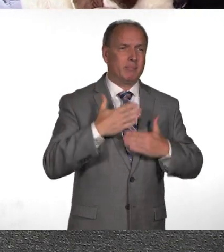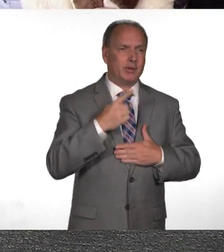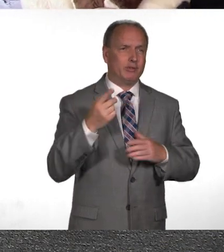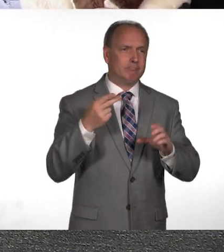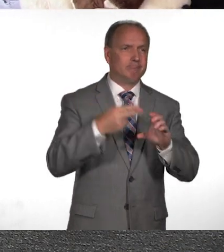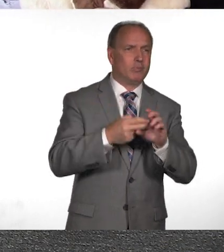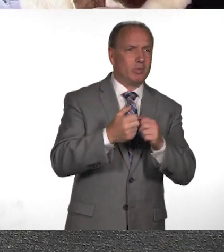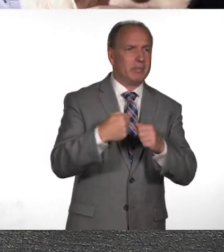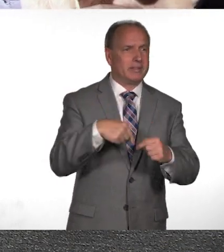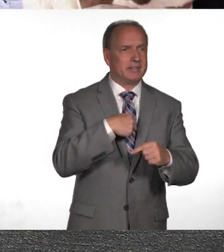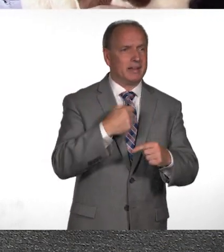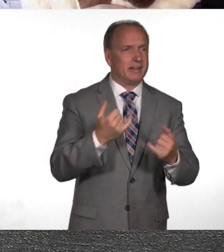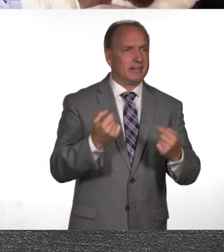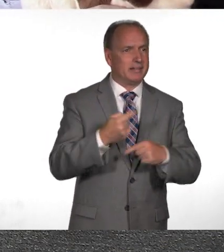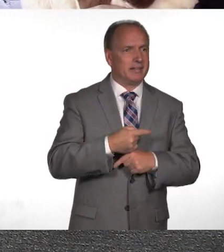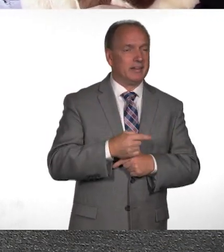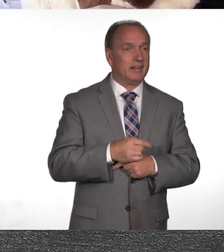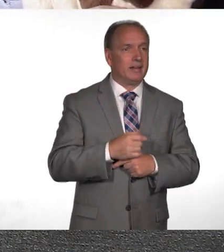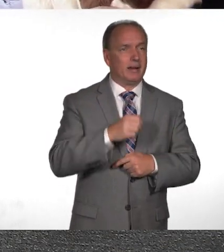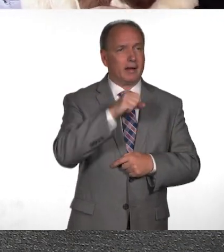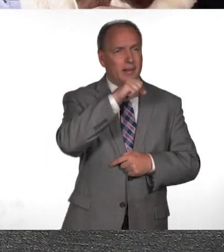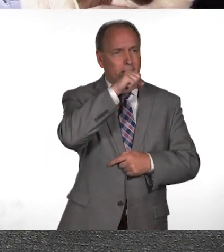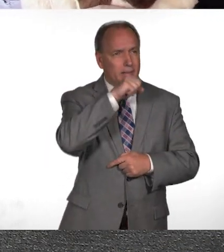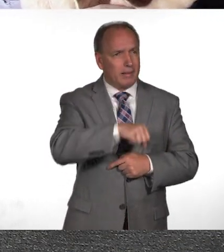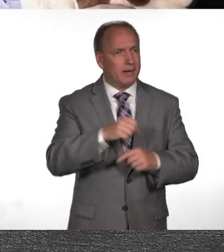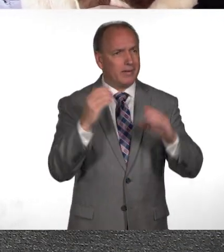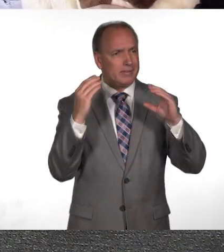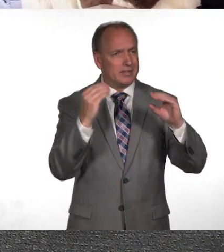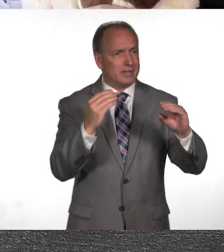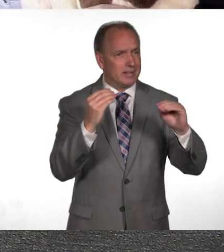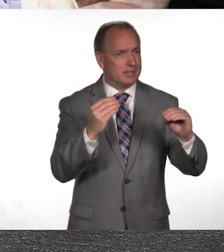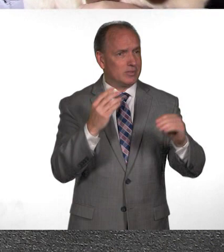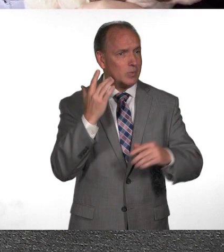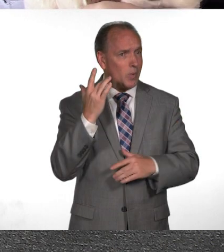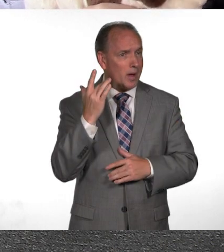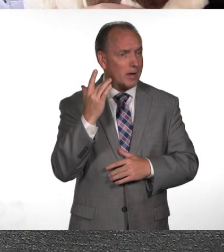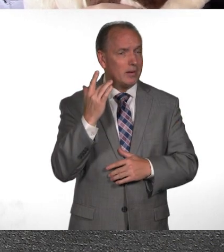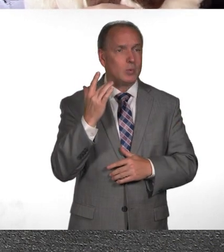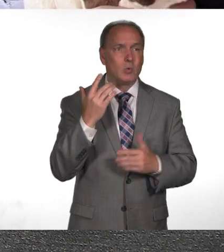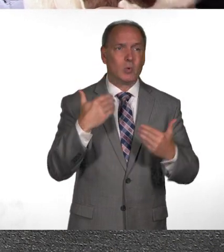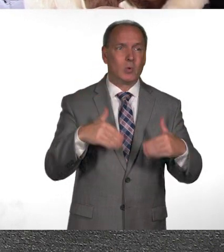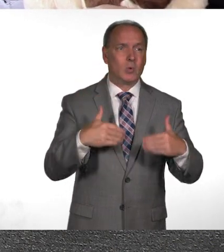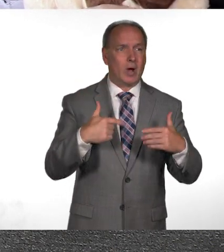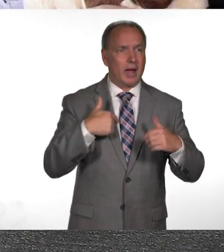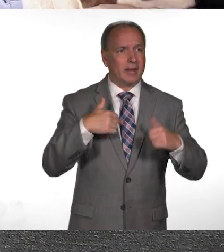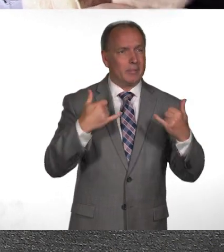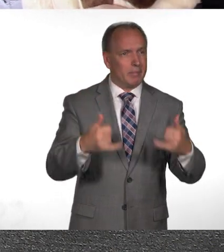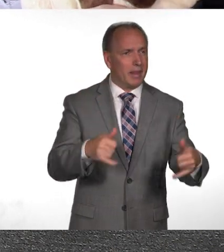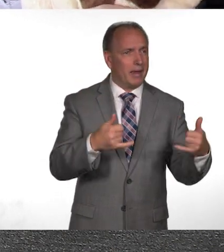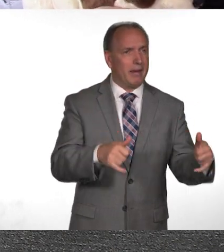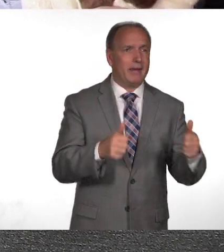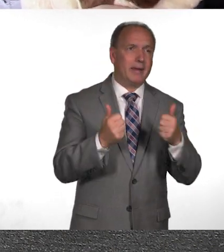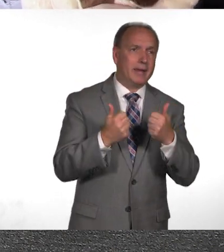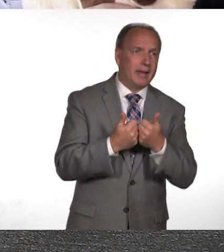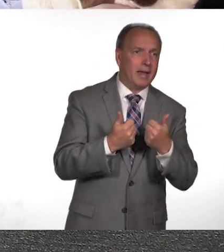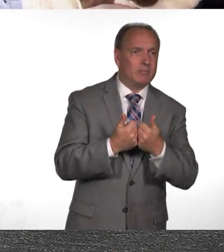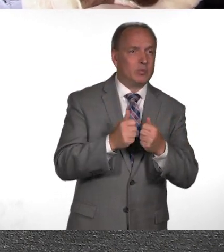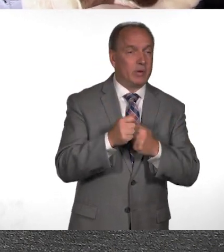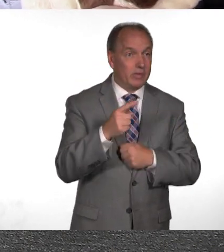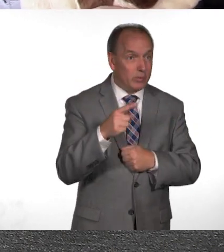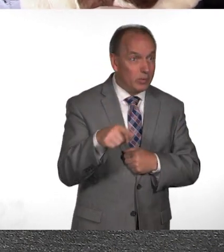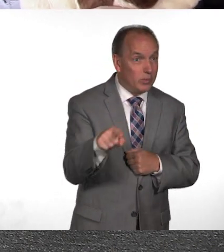today. I love to teach, and one of the reasons that I love to teach is I get to play games with kids like